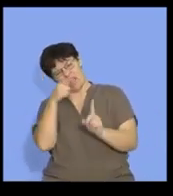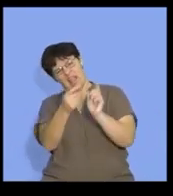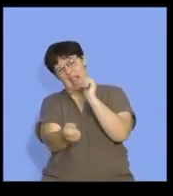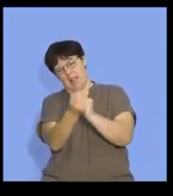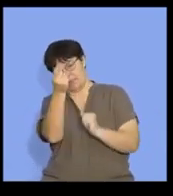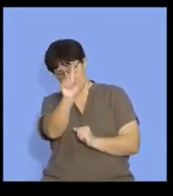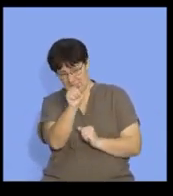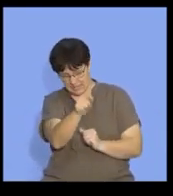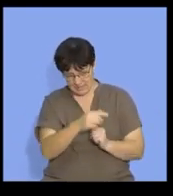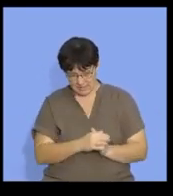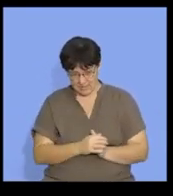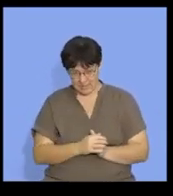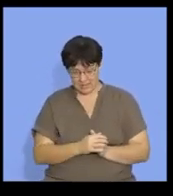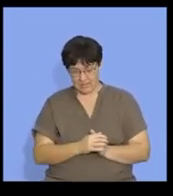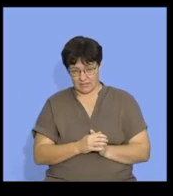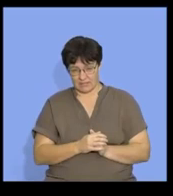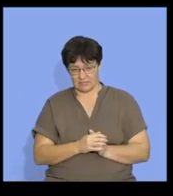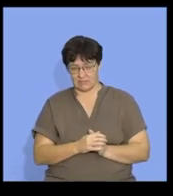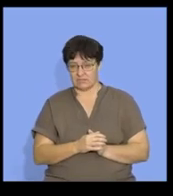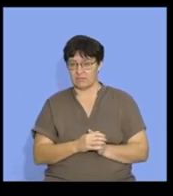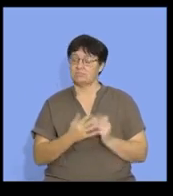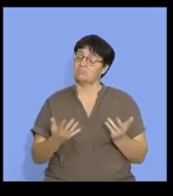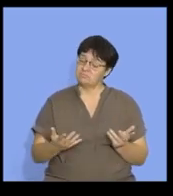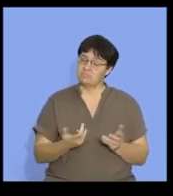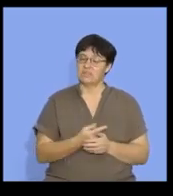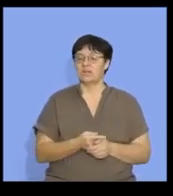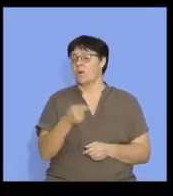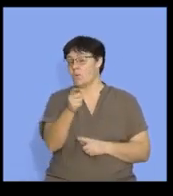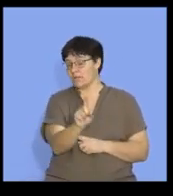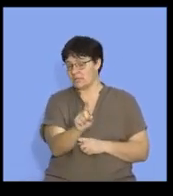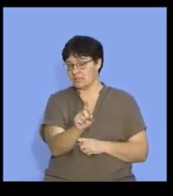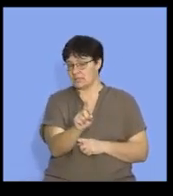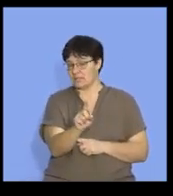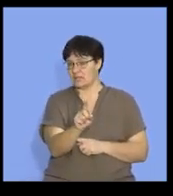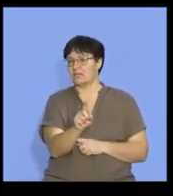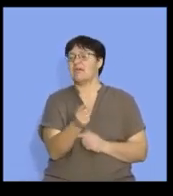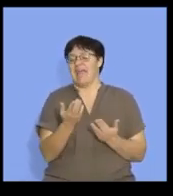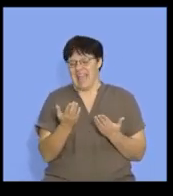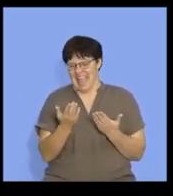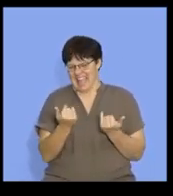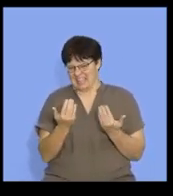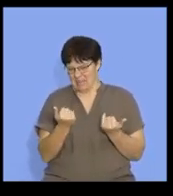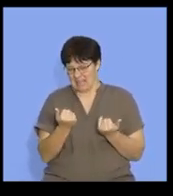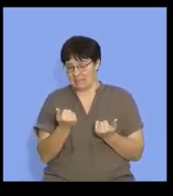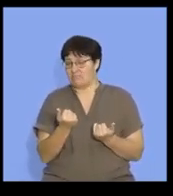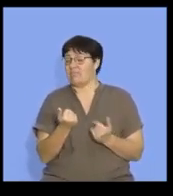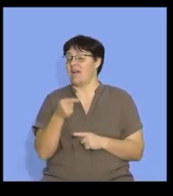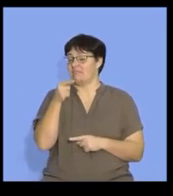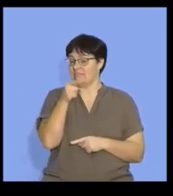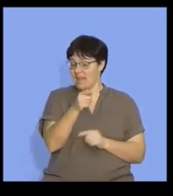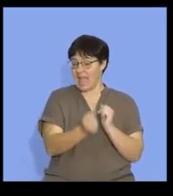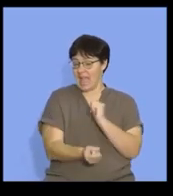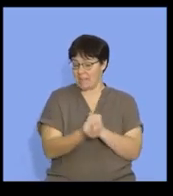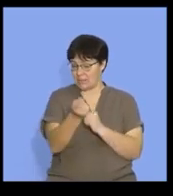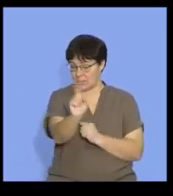with the following words. It is expected that. Right, because that kind of